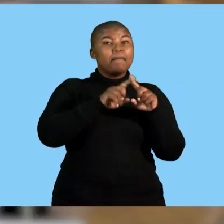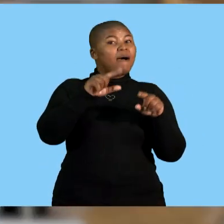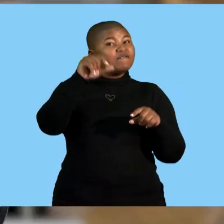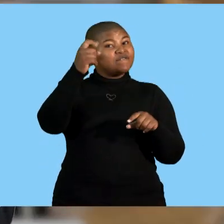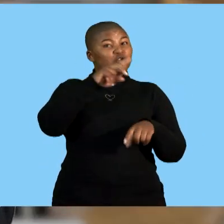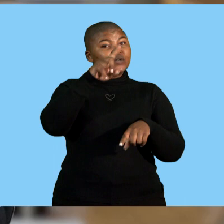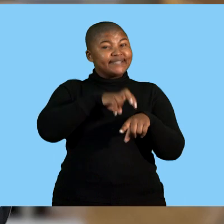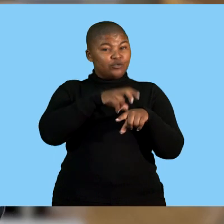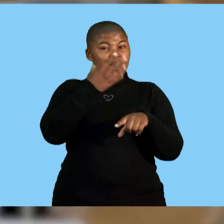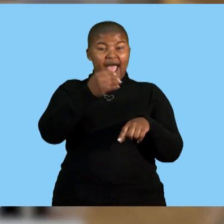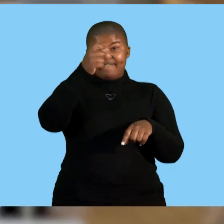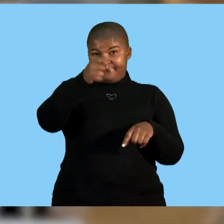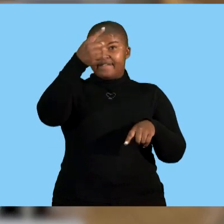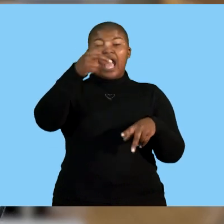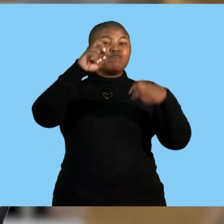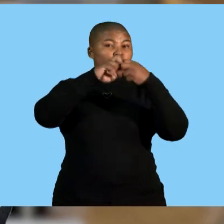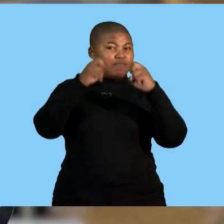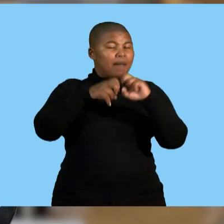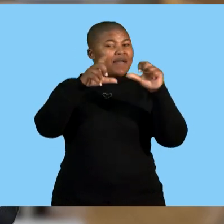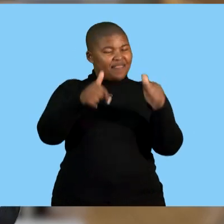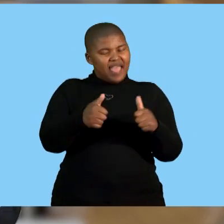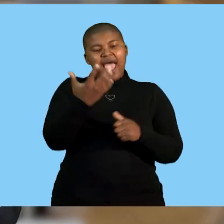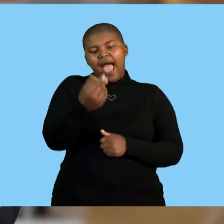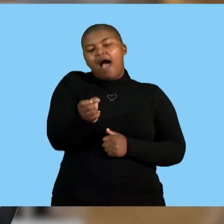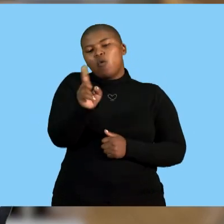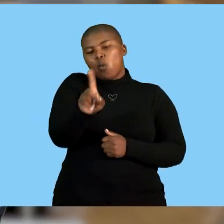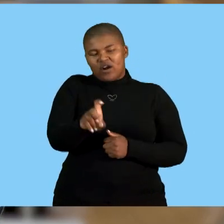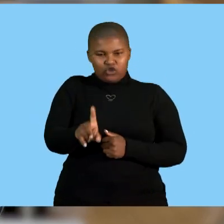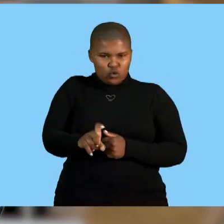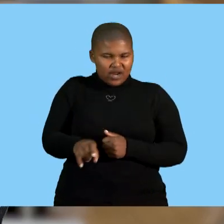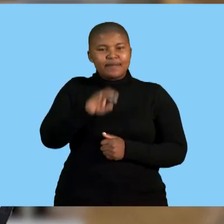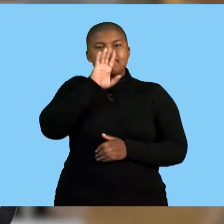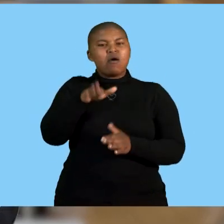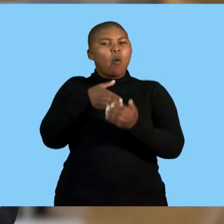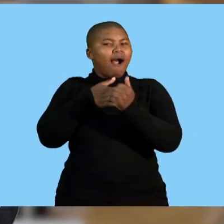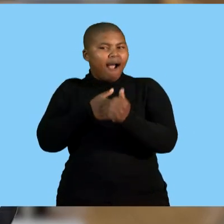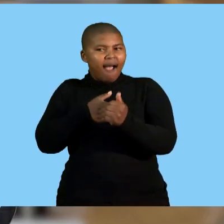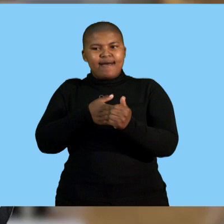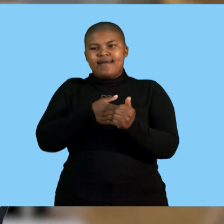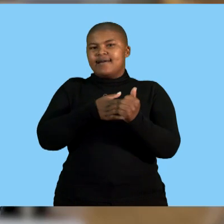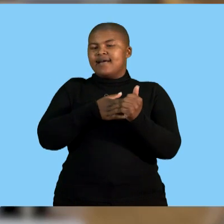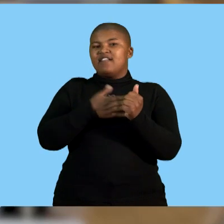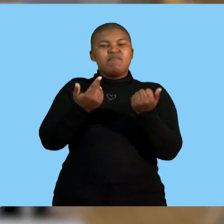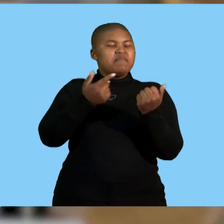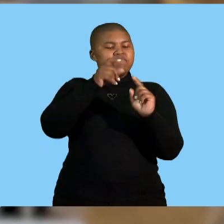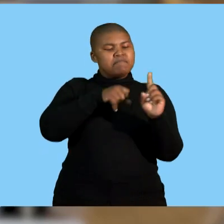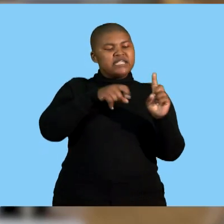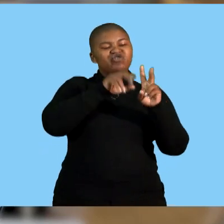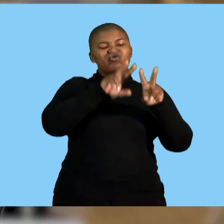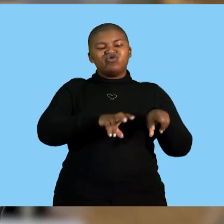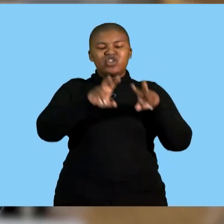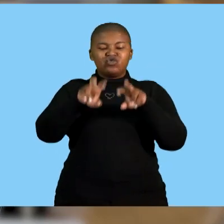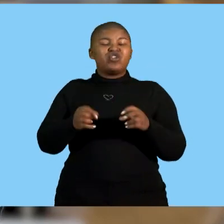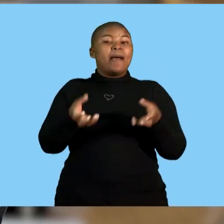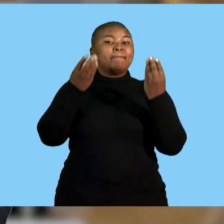to have the main problem, then develop the sub-questions of which there will be a guide for a researcher